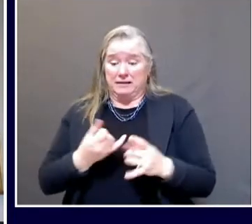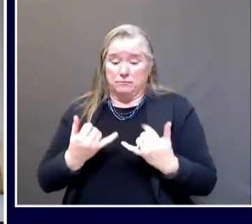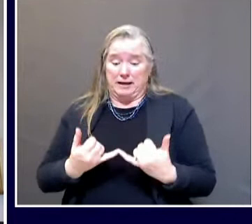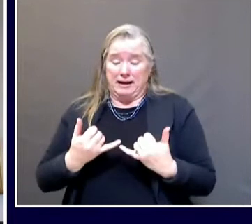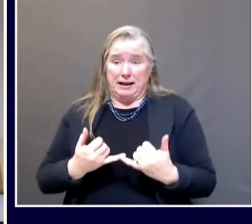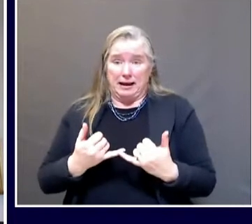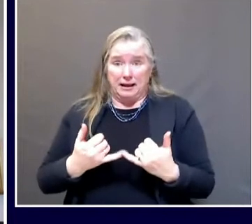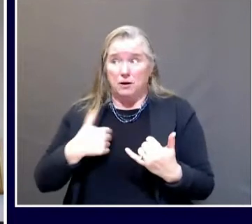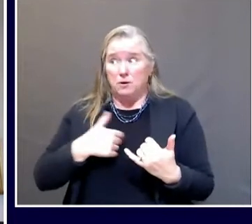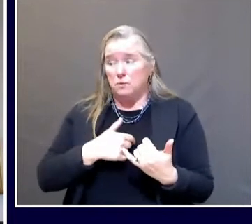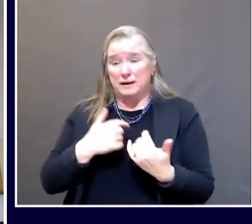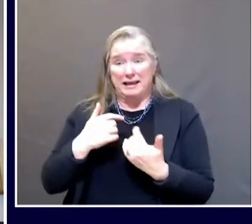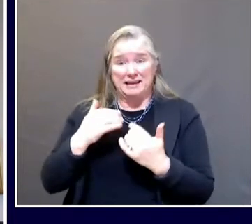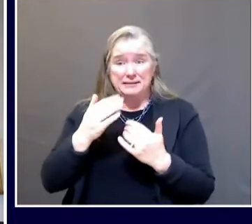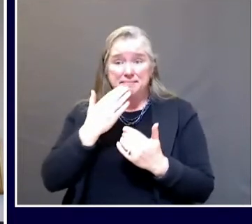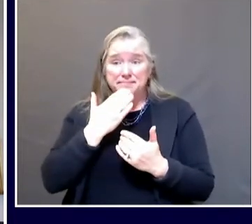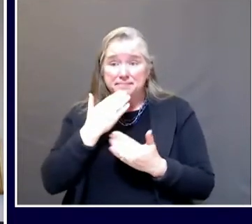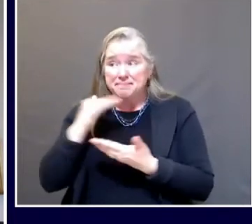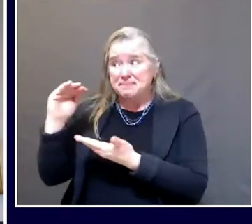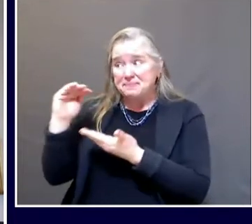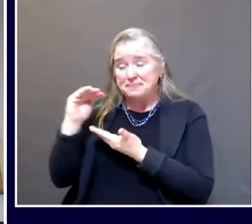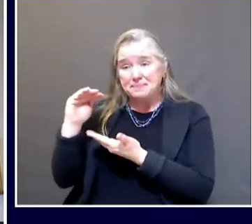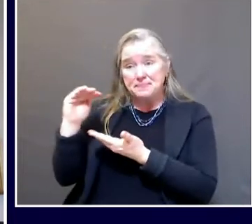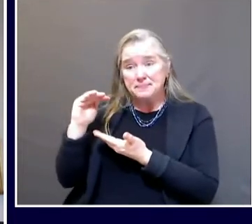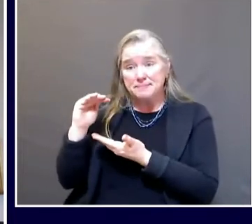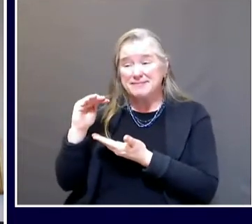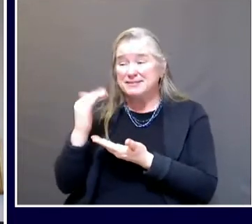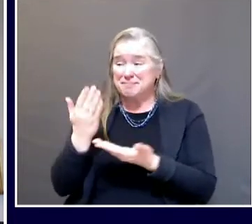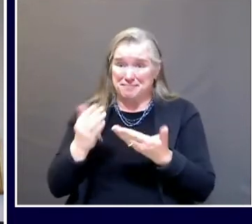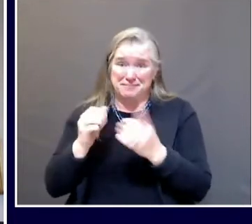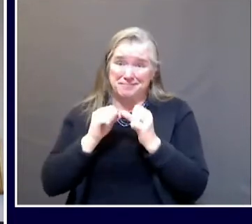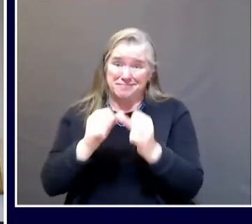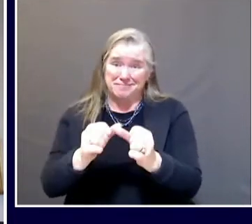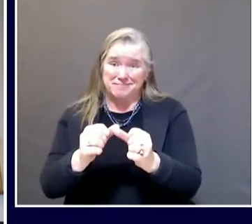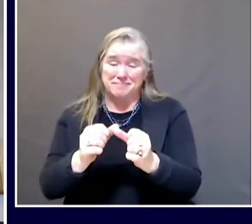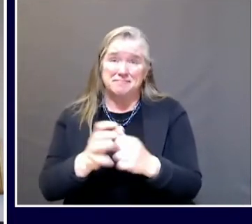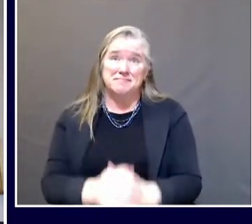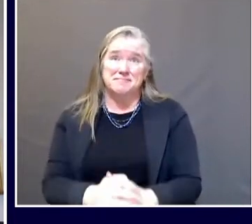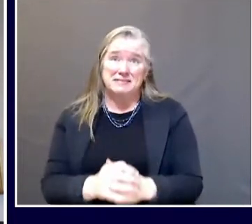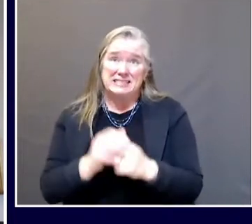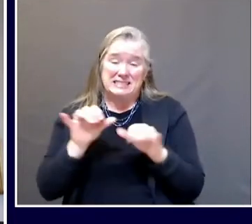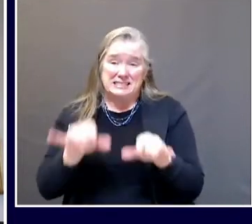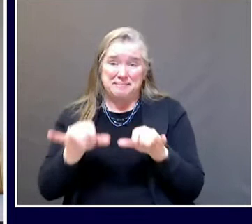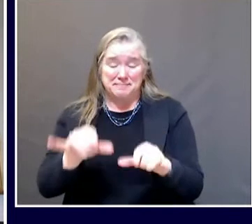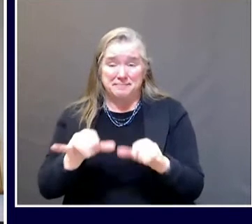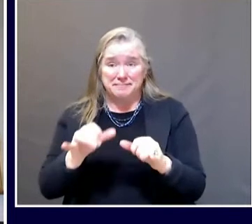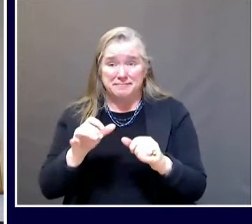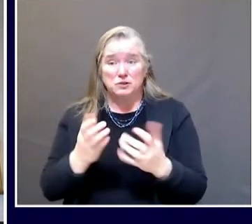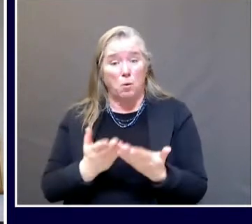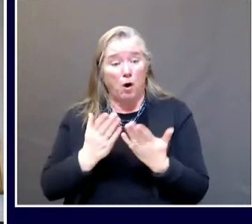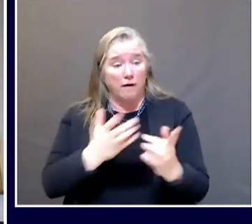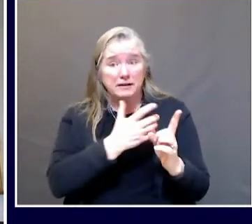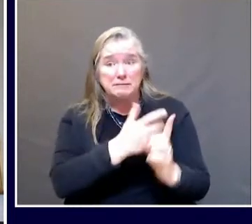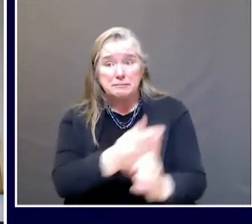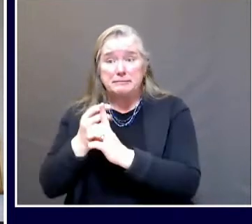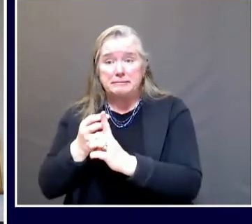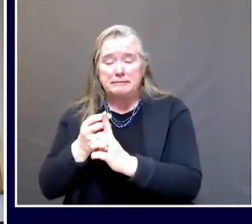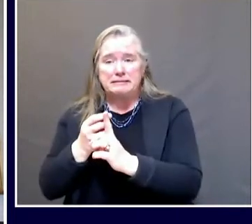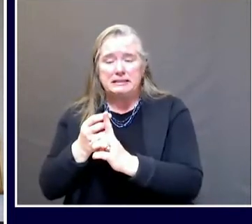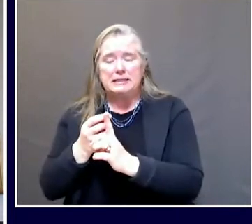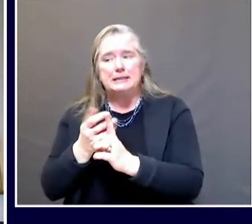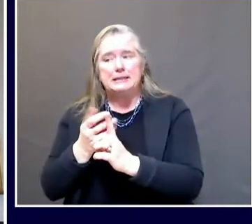supply constraints for the foreseeable future. So let's talk about what this may mean for